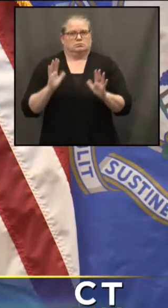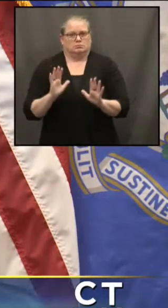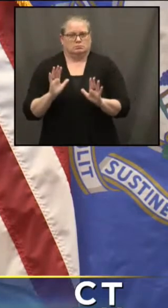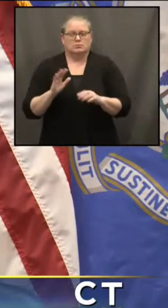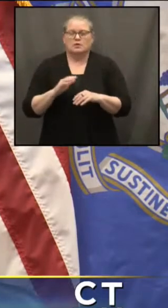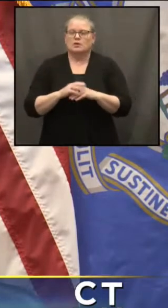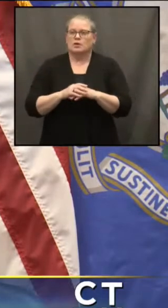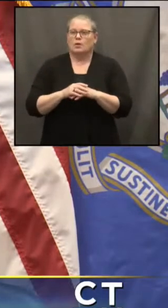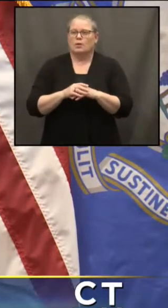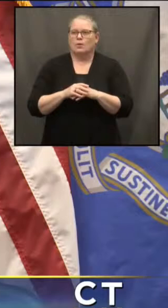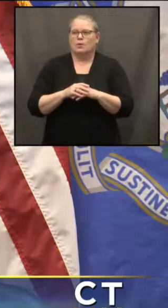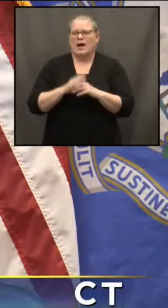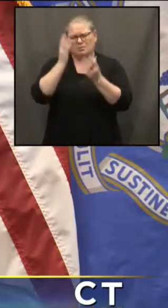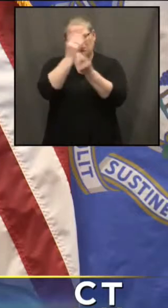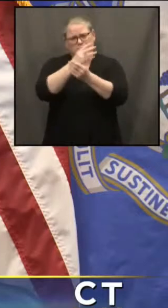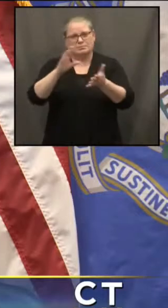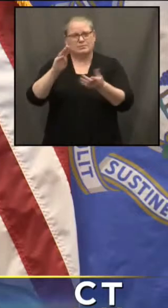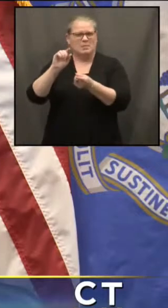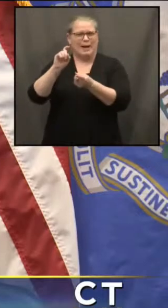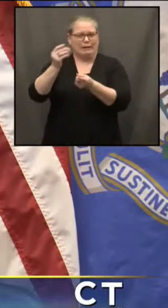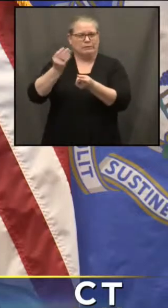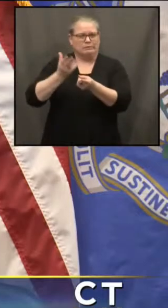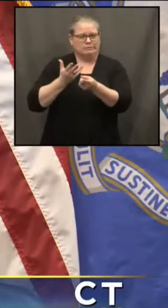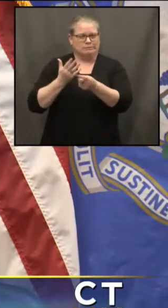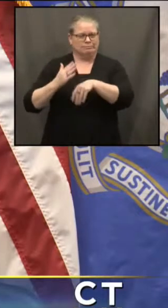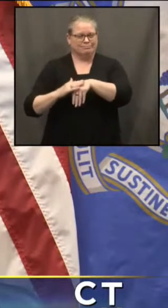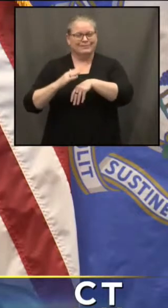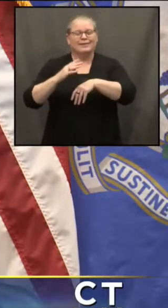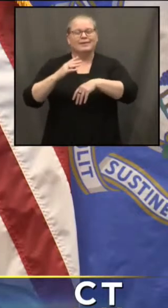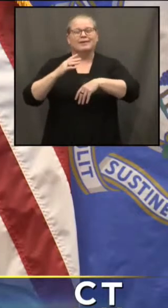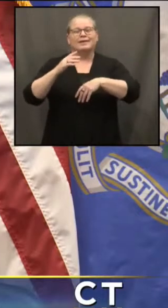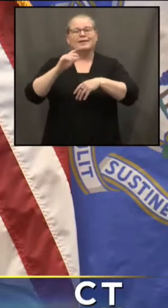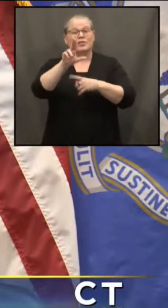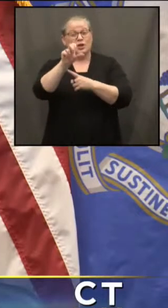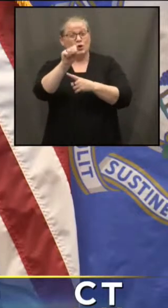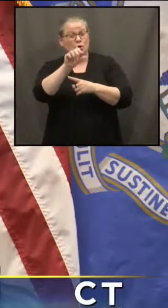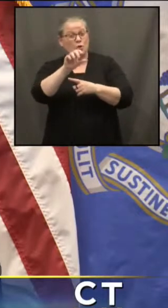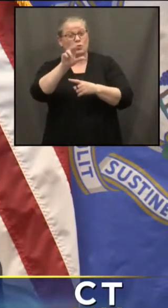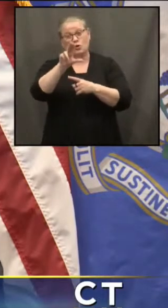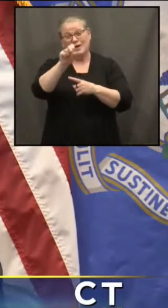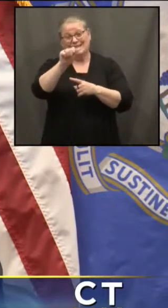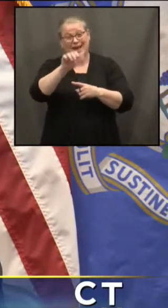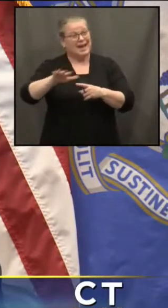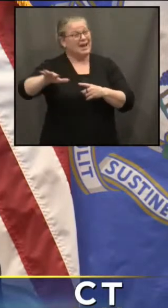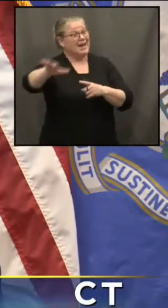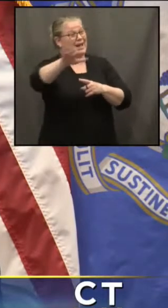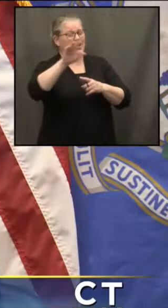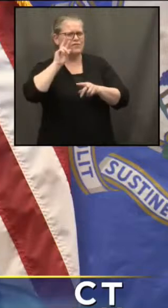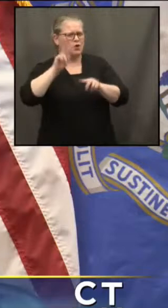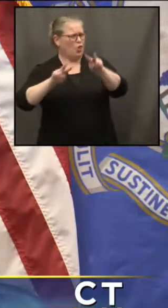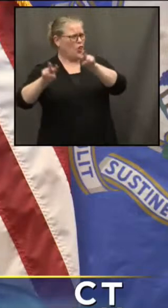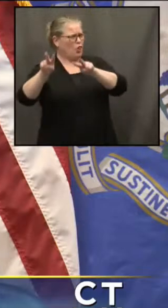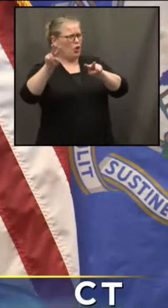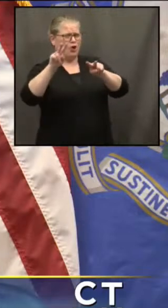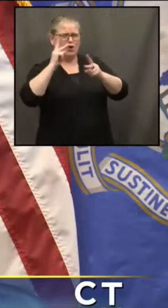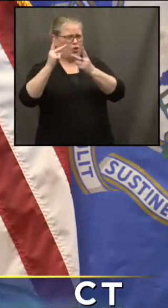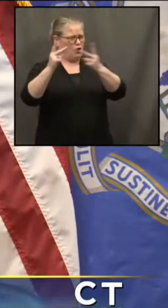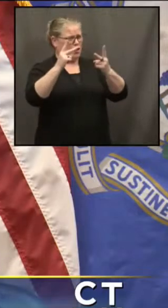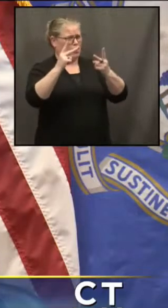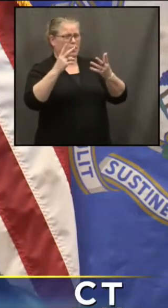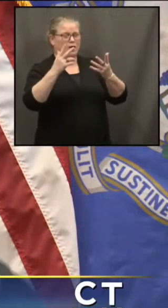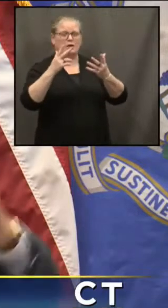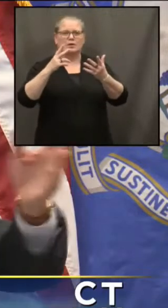that, look, you look around the country and you see the exasperation and the frustration, and